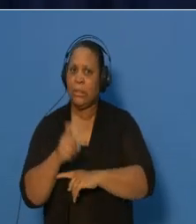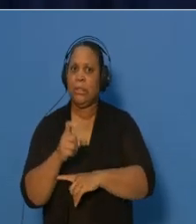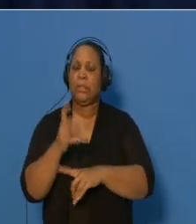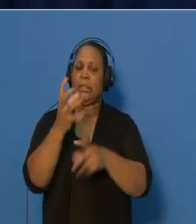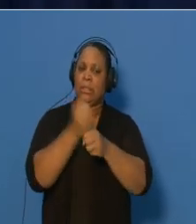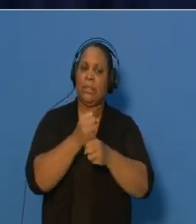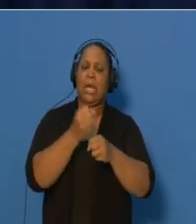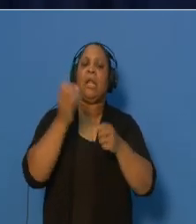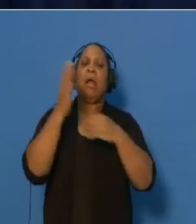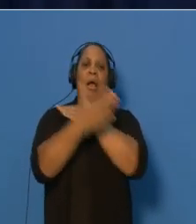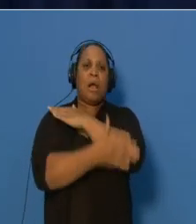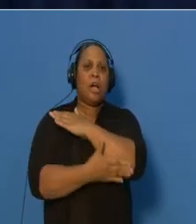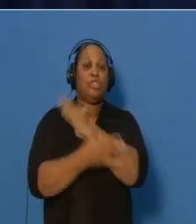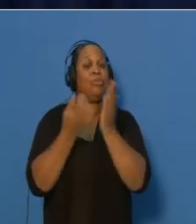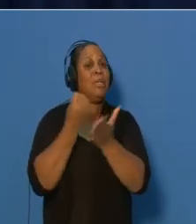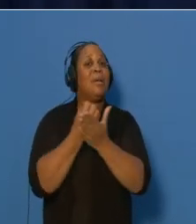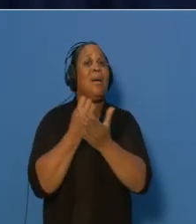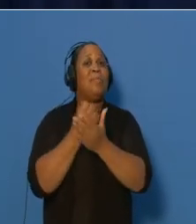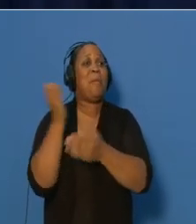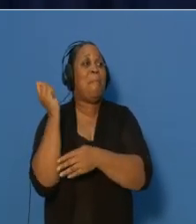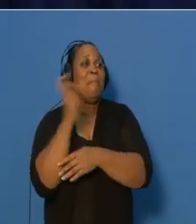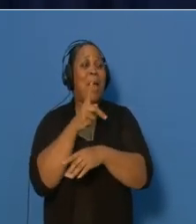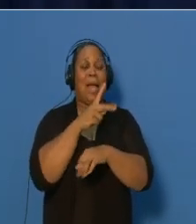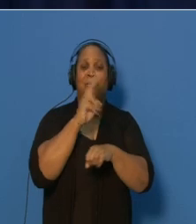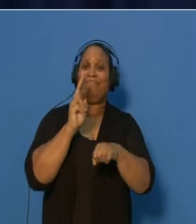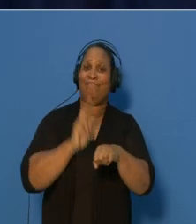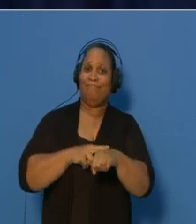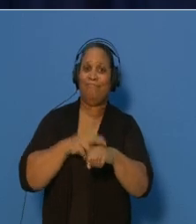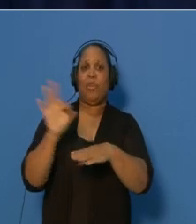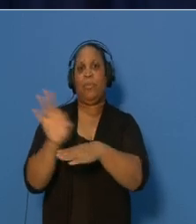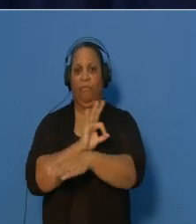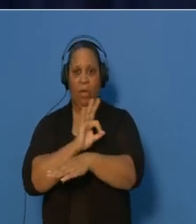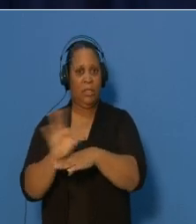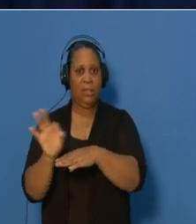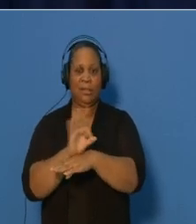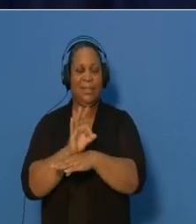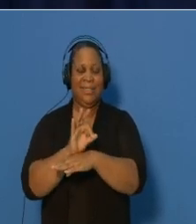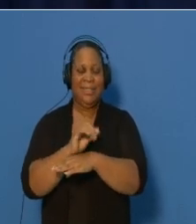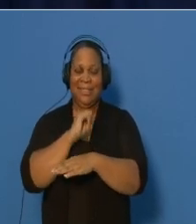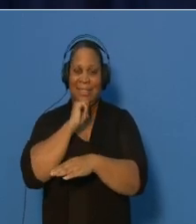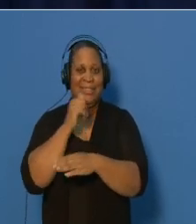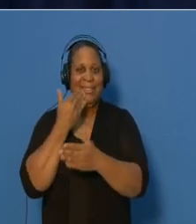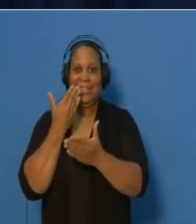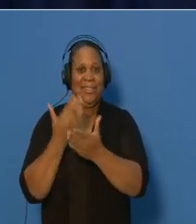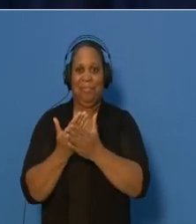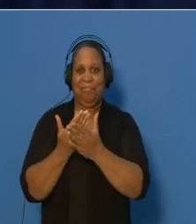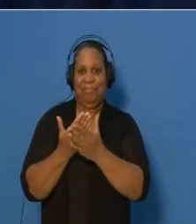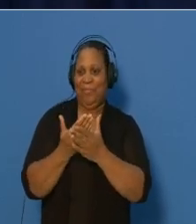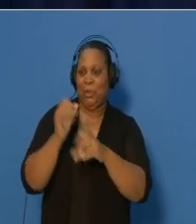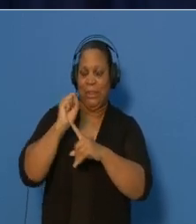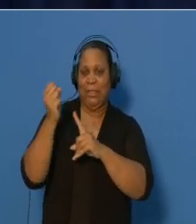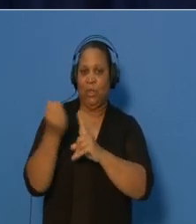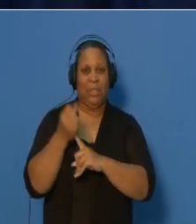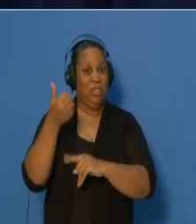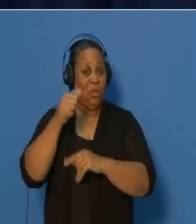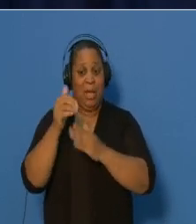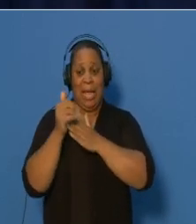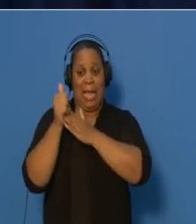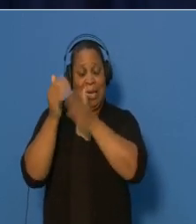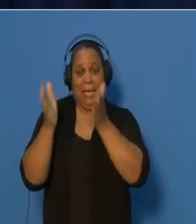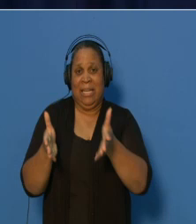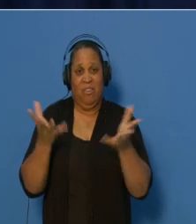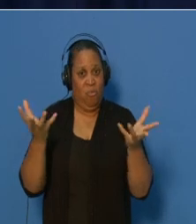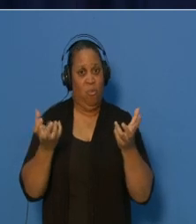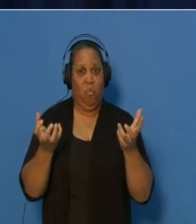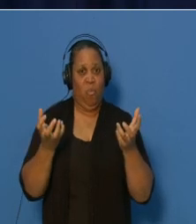our country and our economy back to a semblance of functionality. This is not the ideal position that us or any leader wants to find ourselves